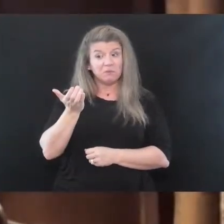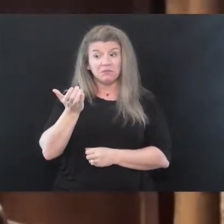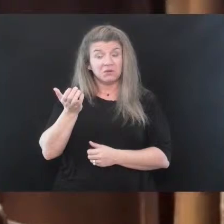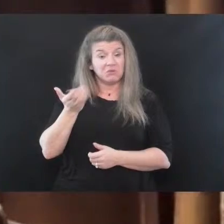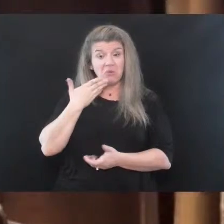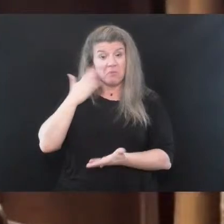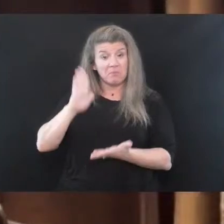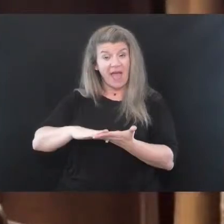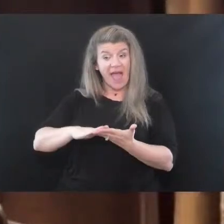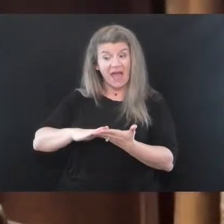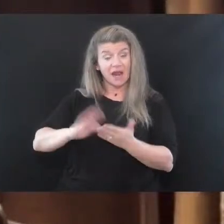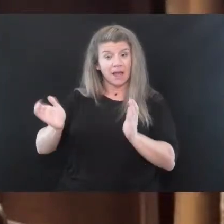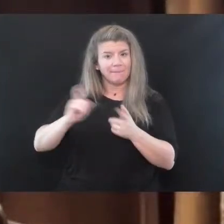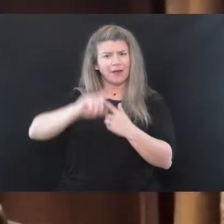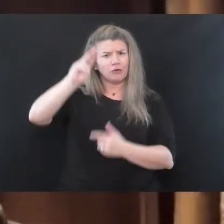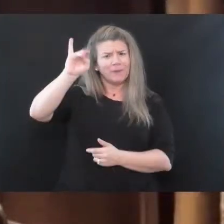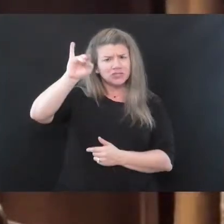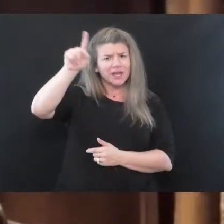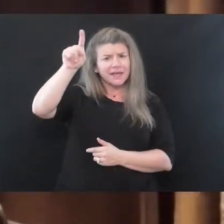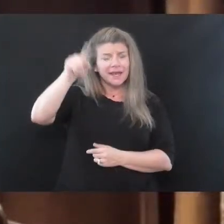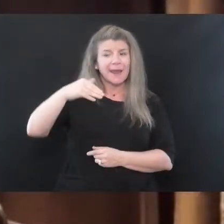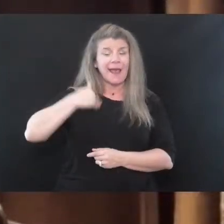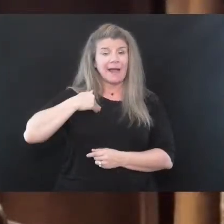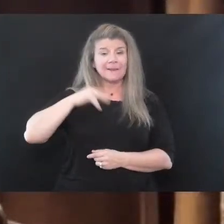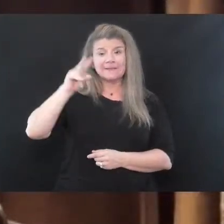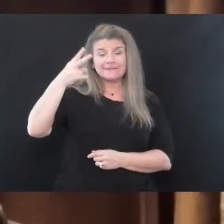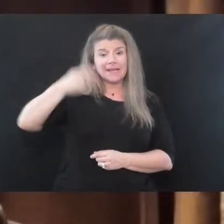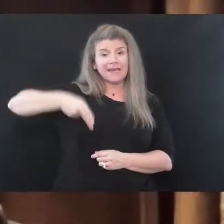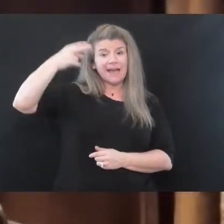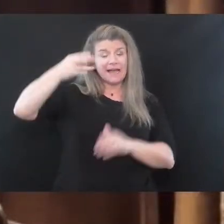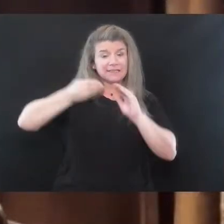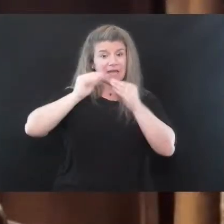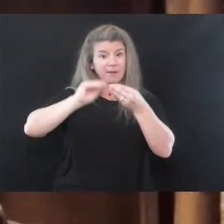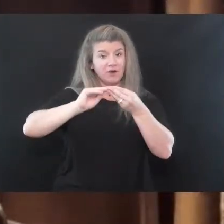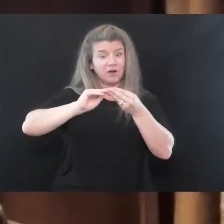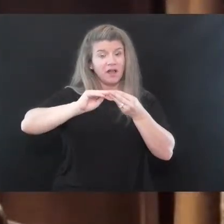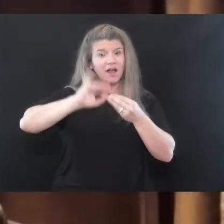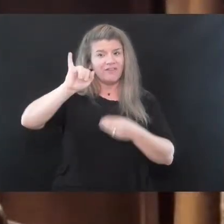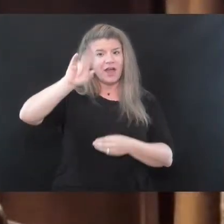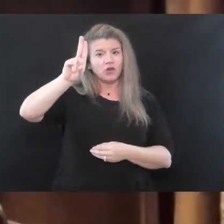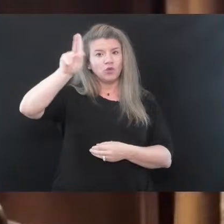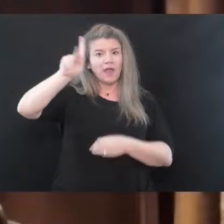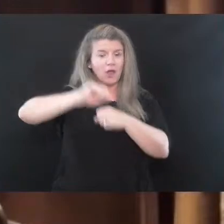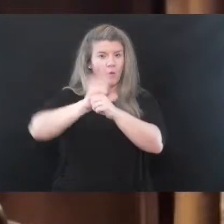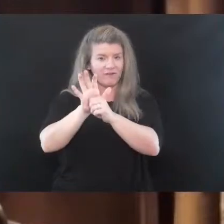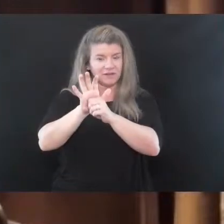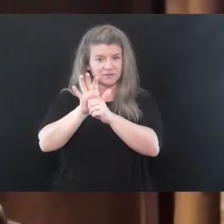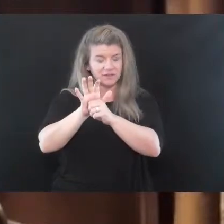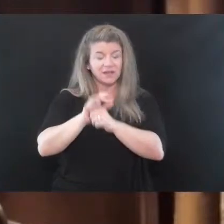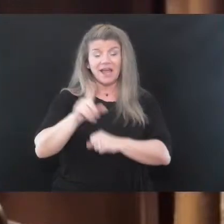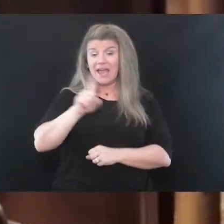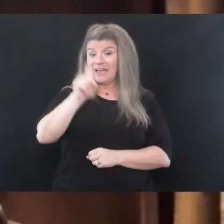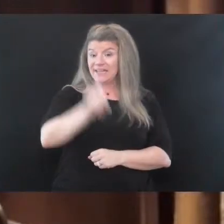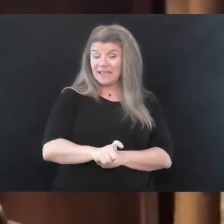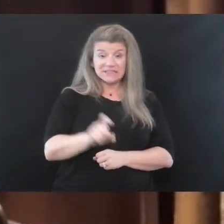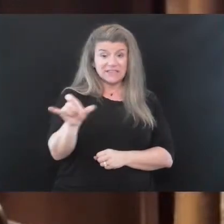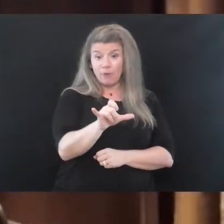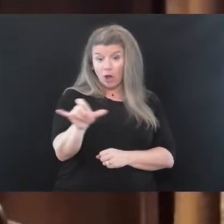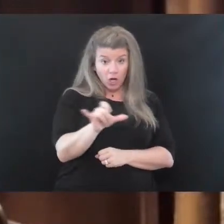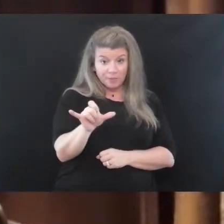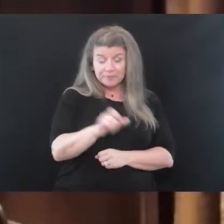poorly as Michigan has, which had the second highest number of the United Kingdom variant cases, and Texas